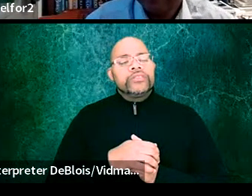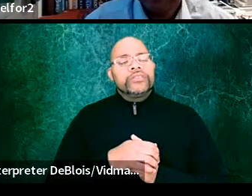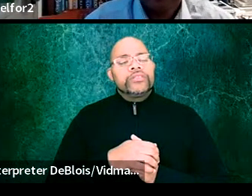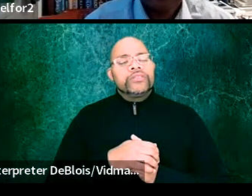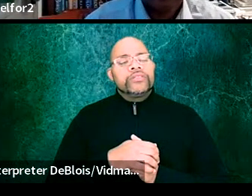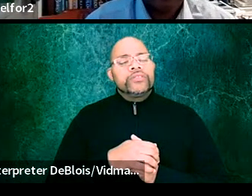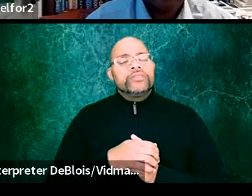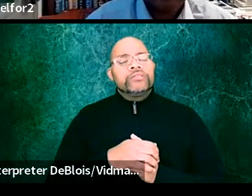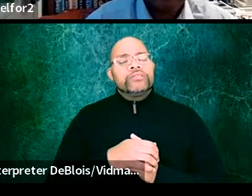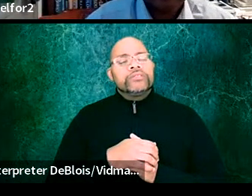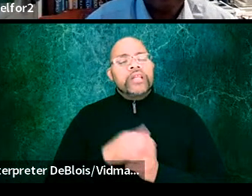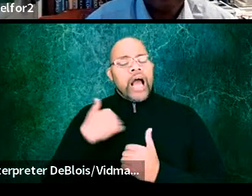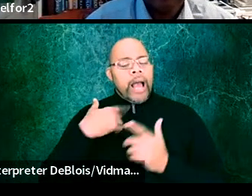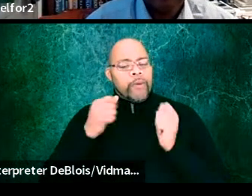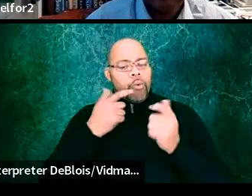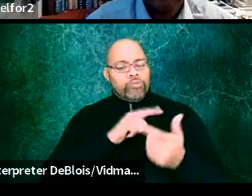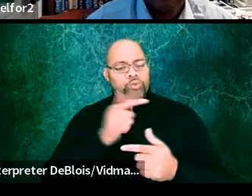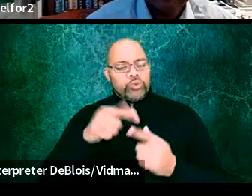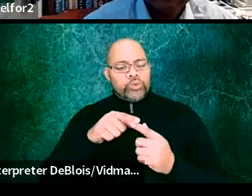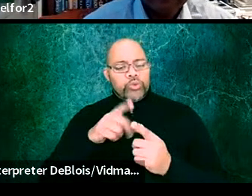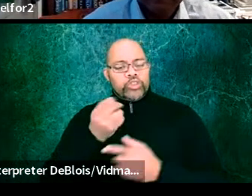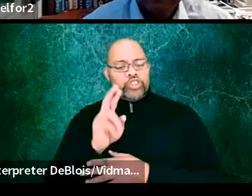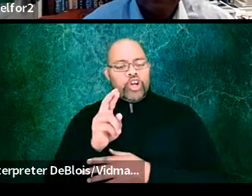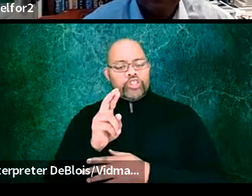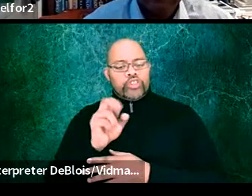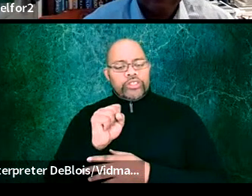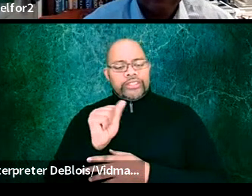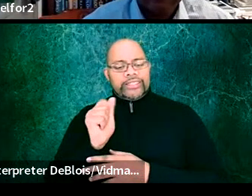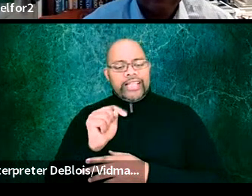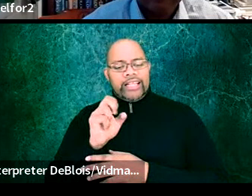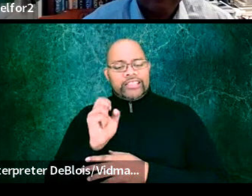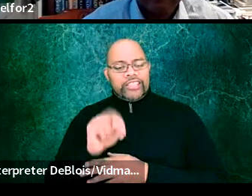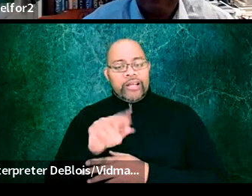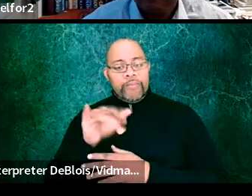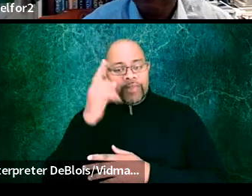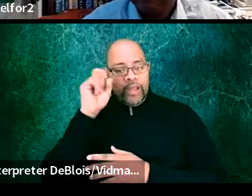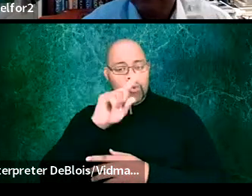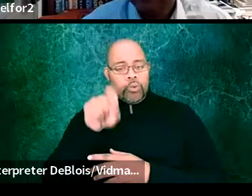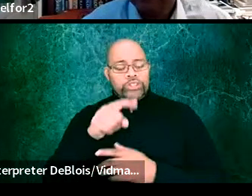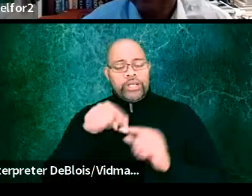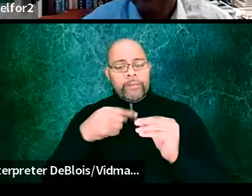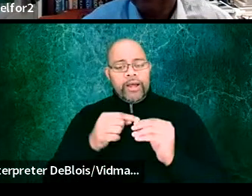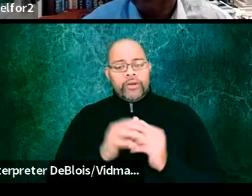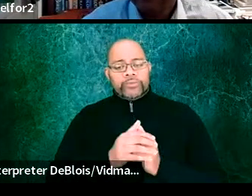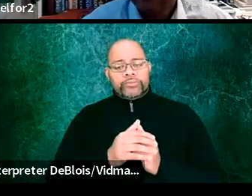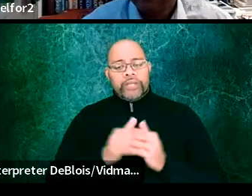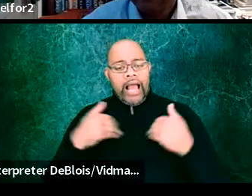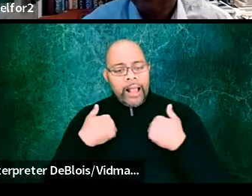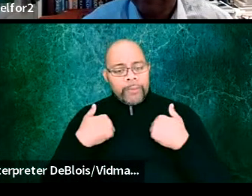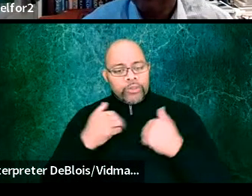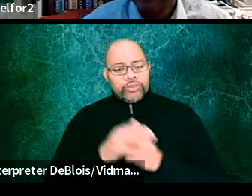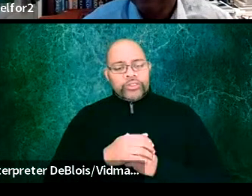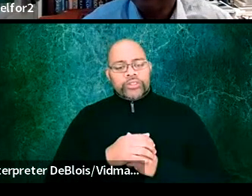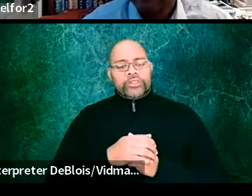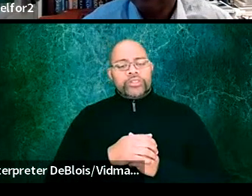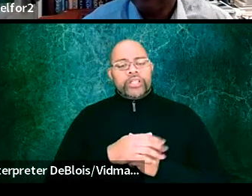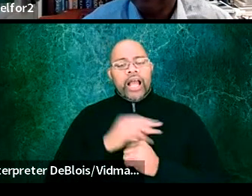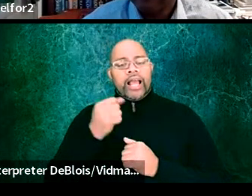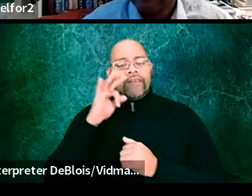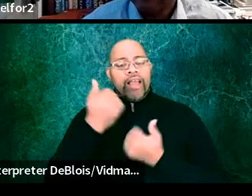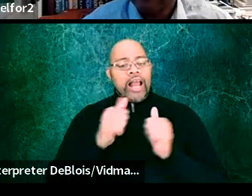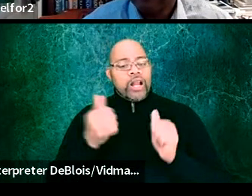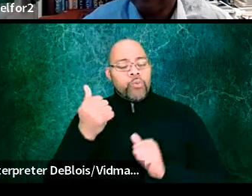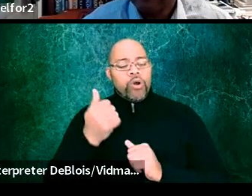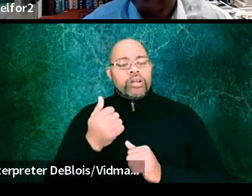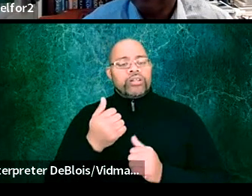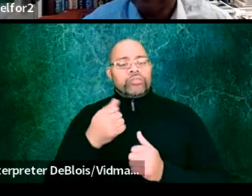I immediately want to go to Dr. Stanton, because there's this question about animals, and if